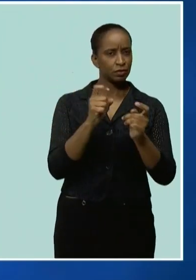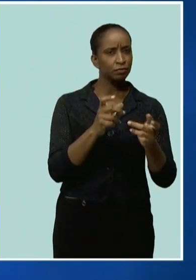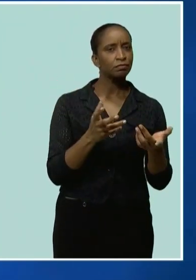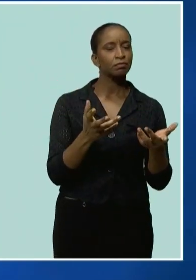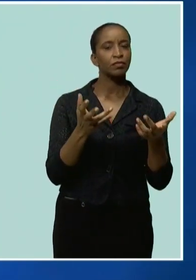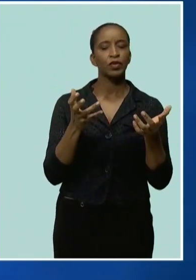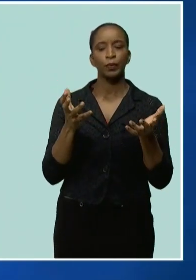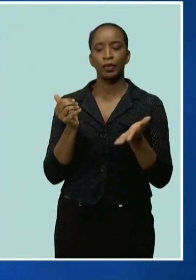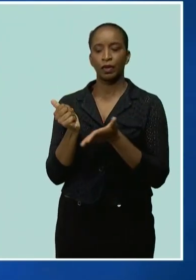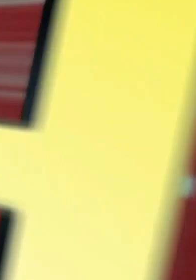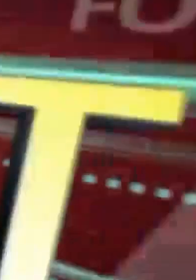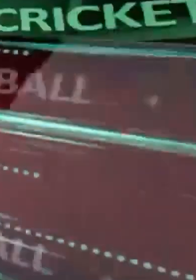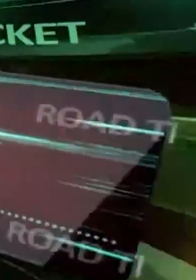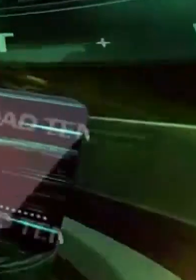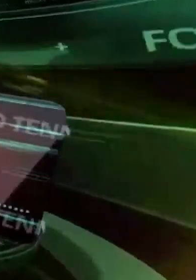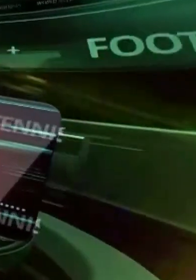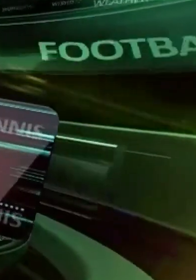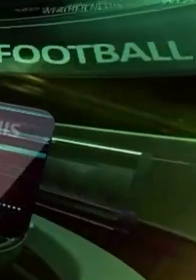better decisions.